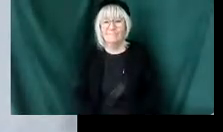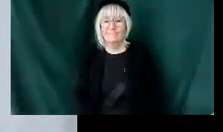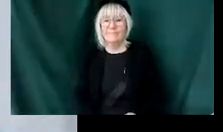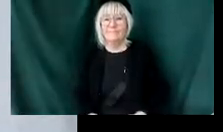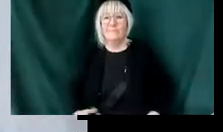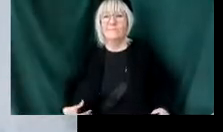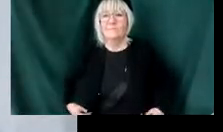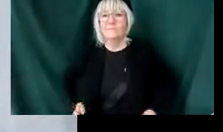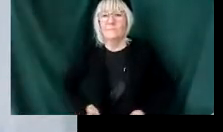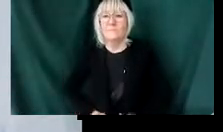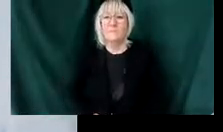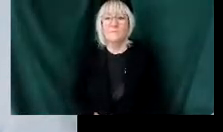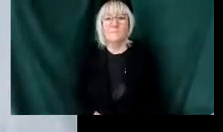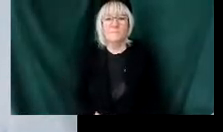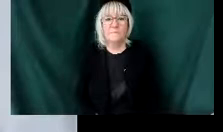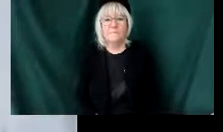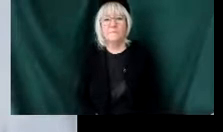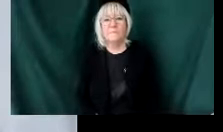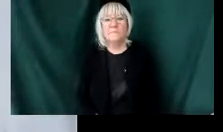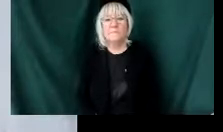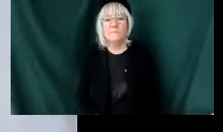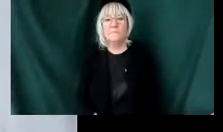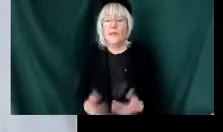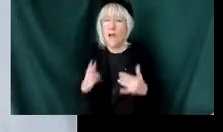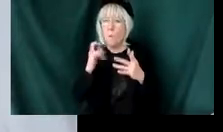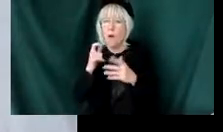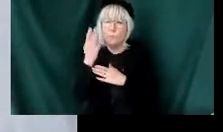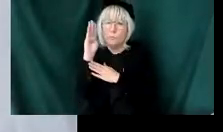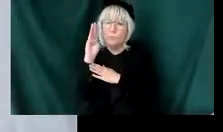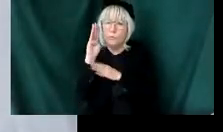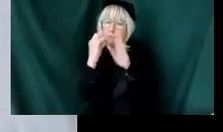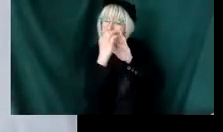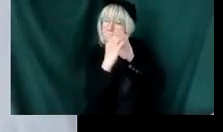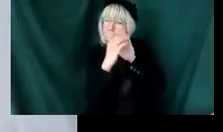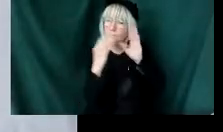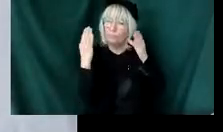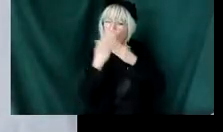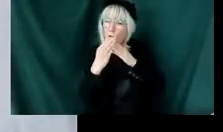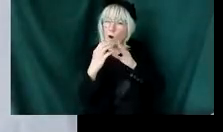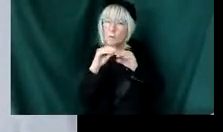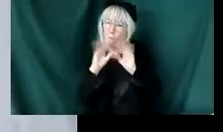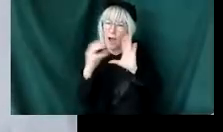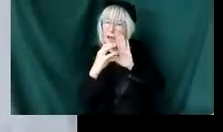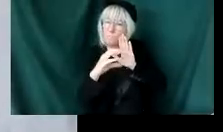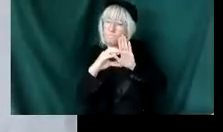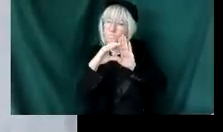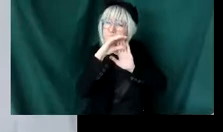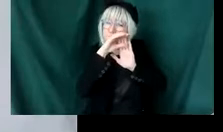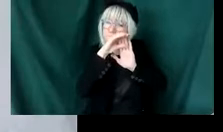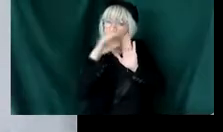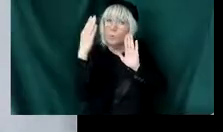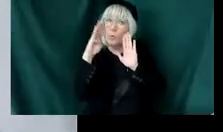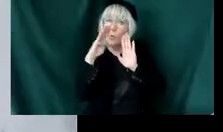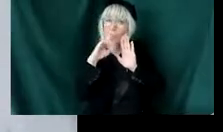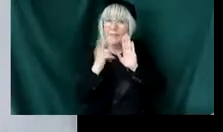Okay, and I'm gonna get it real dark up at the top. And I'm gonna go ahead and work on a little more pink